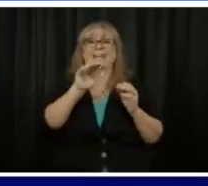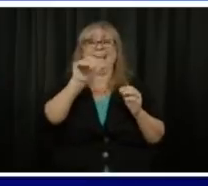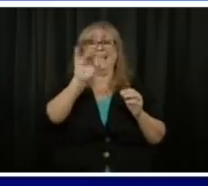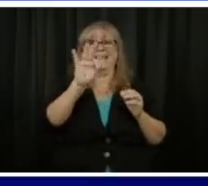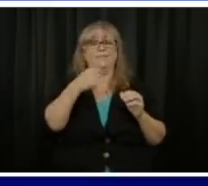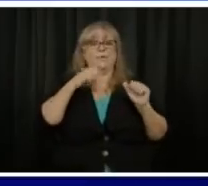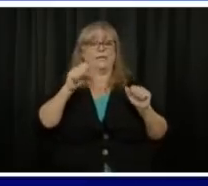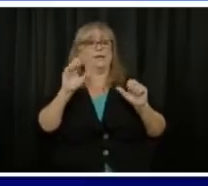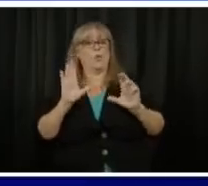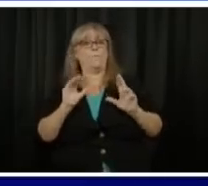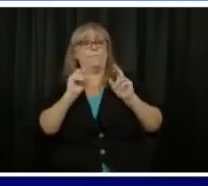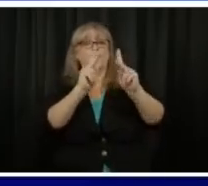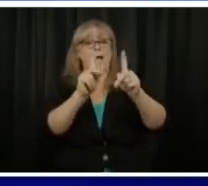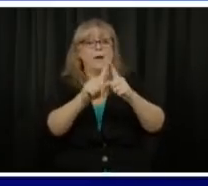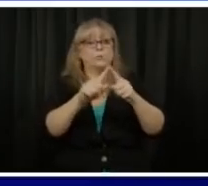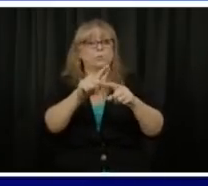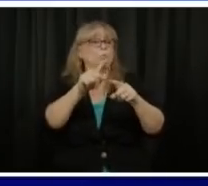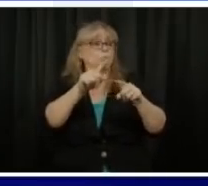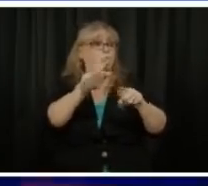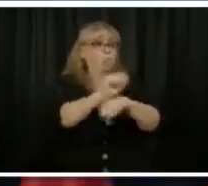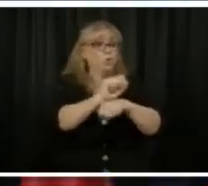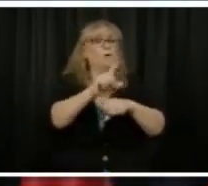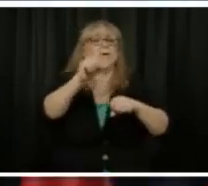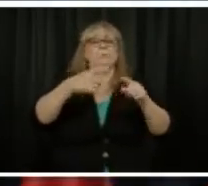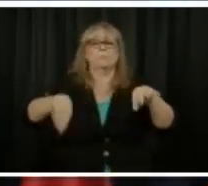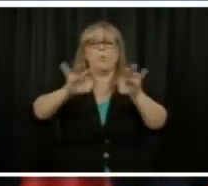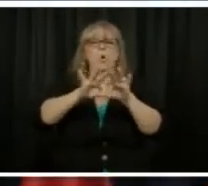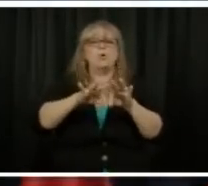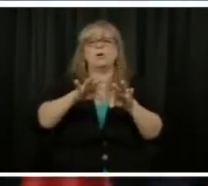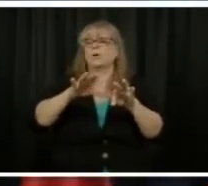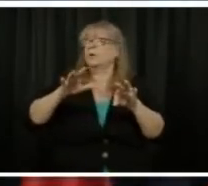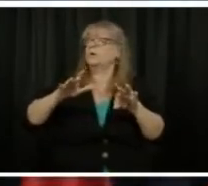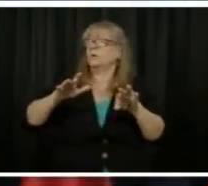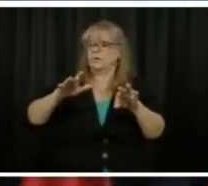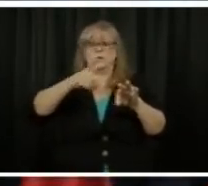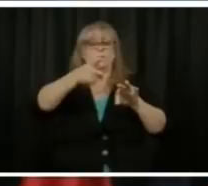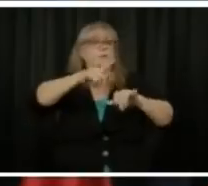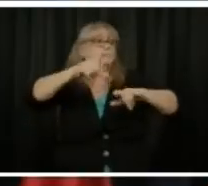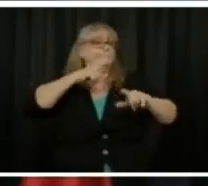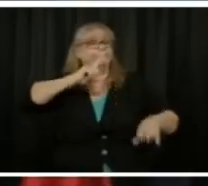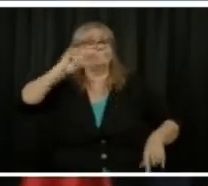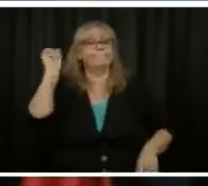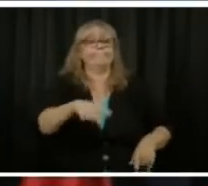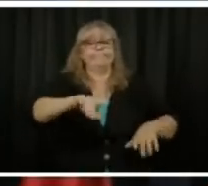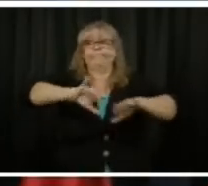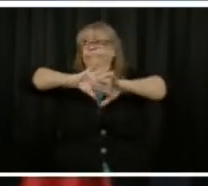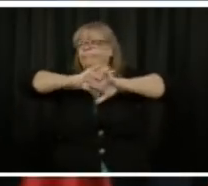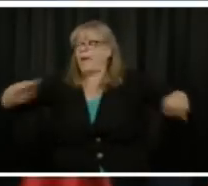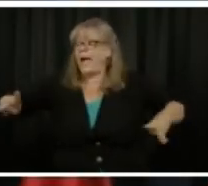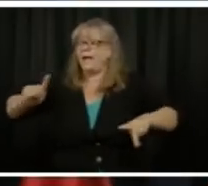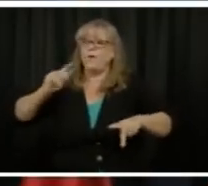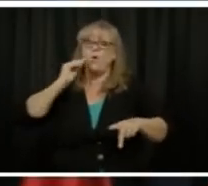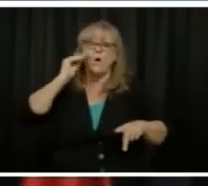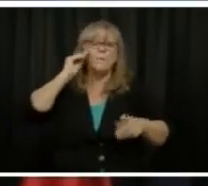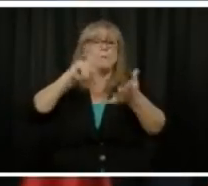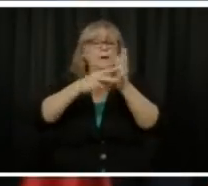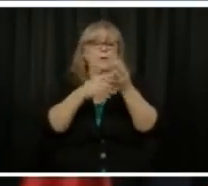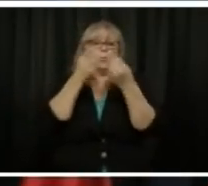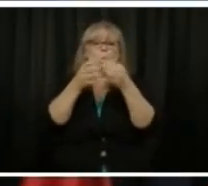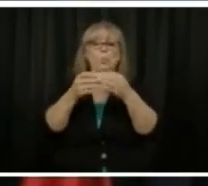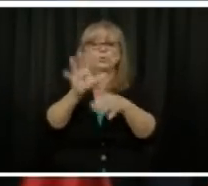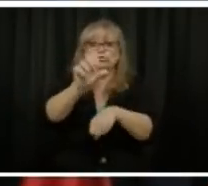backwards. So our jobs depend on responsibility. Your health depends on responsibility. And yes, your parents' health, your